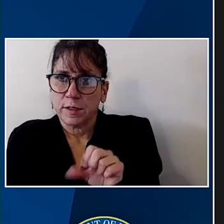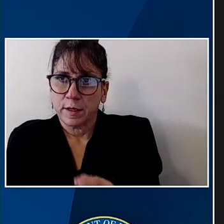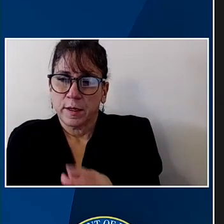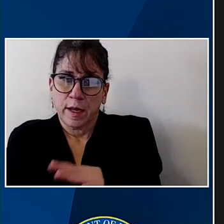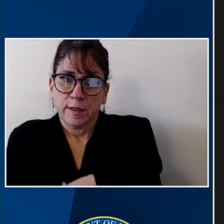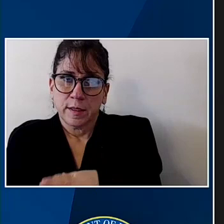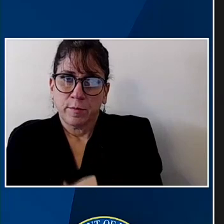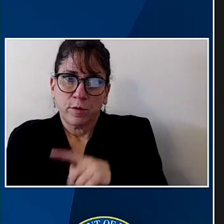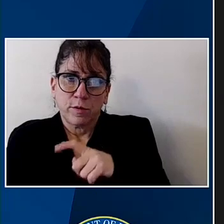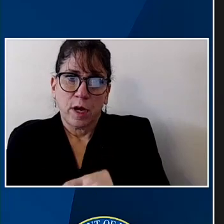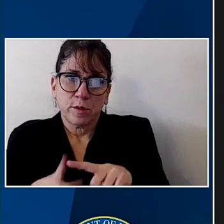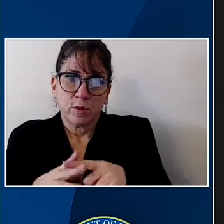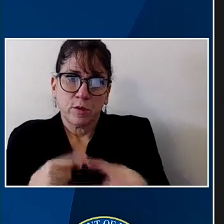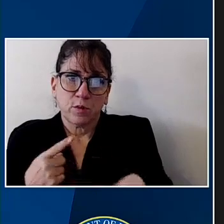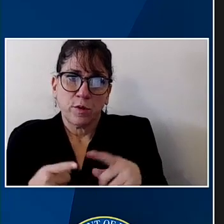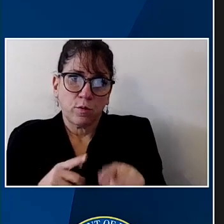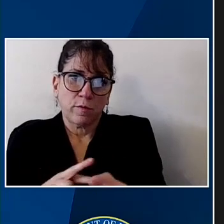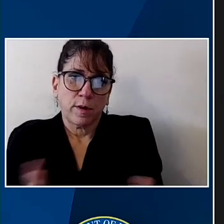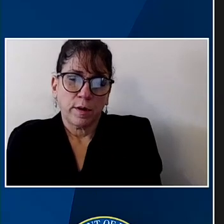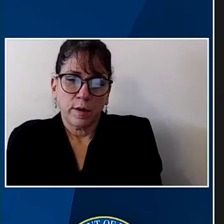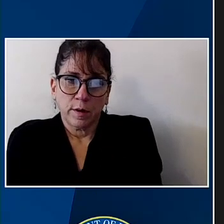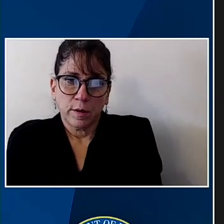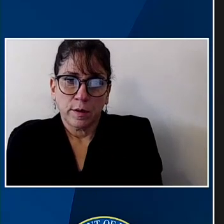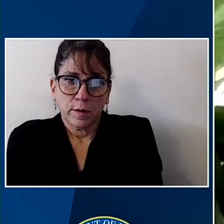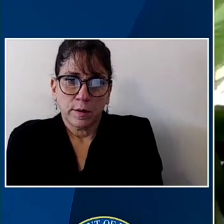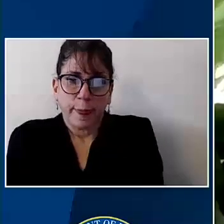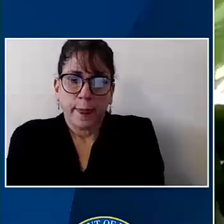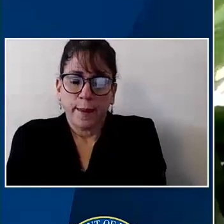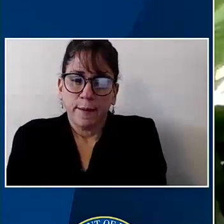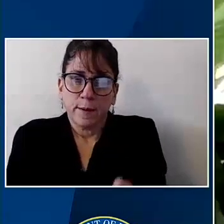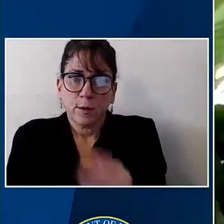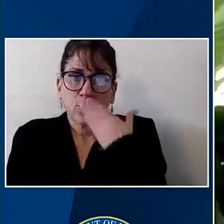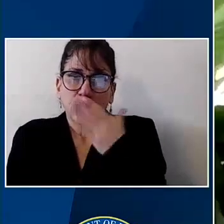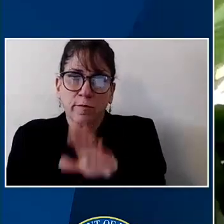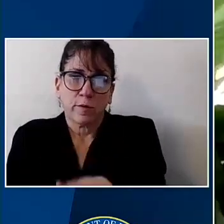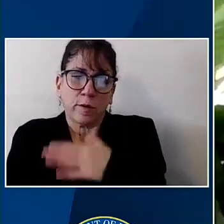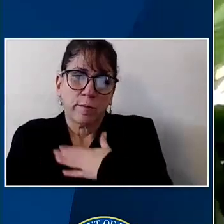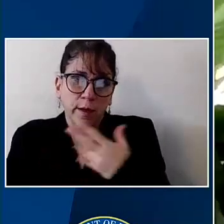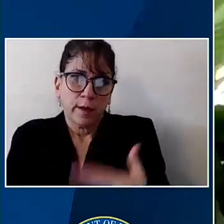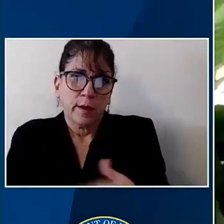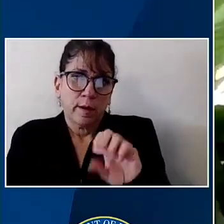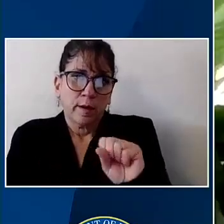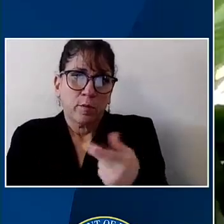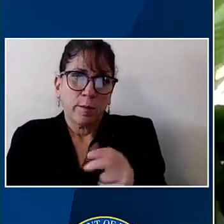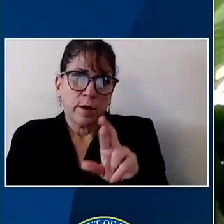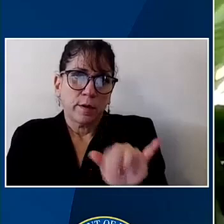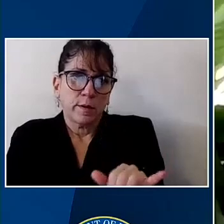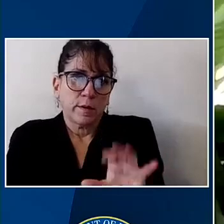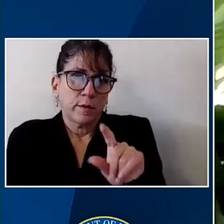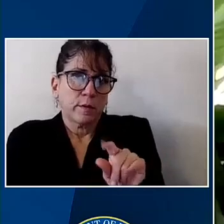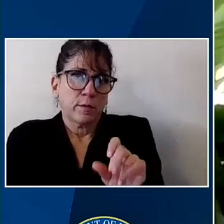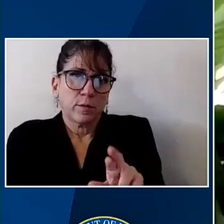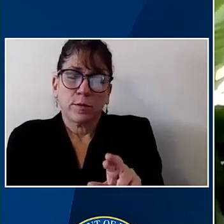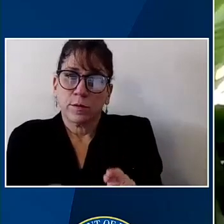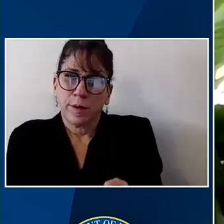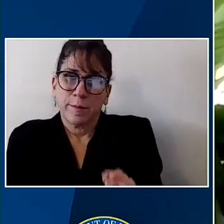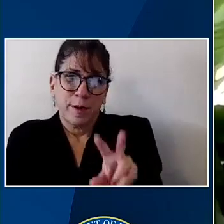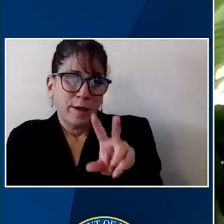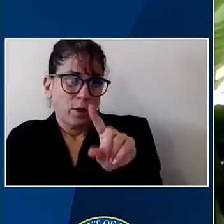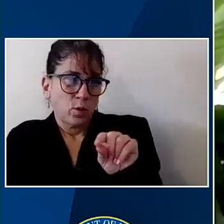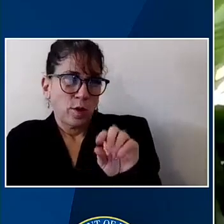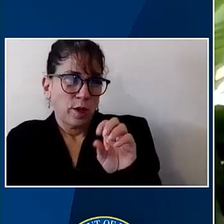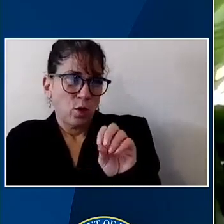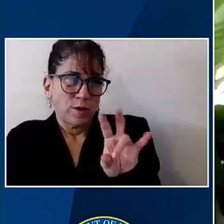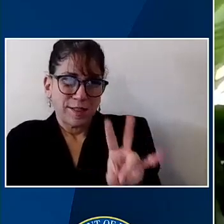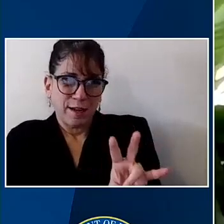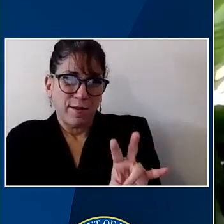time begins whenever you're ready. All right, great. Thank you. Good afternoon. My name is Sherry Carter. In 2007, I decided to